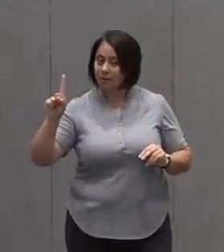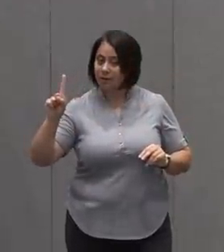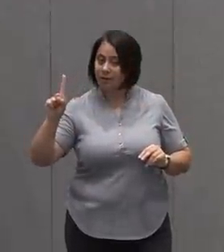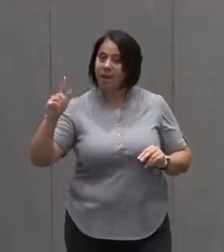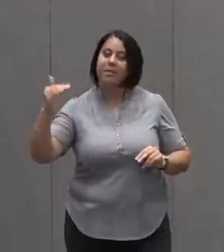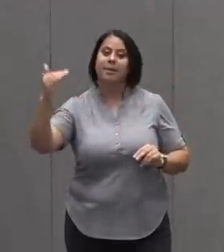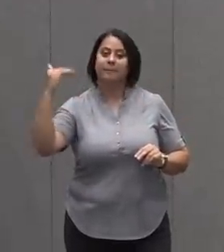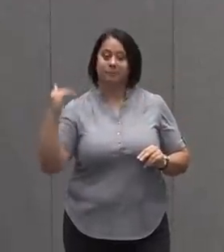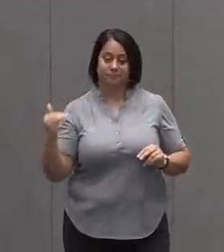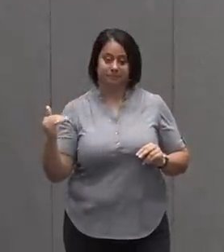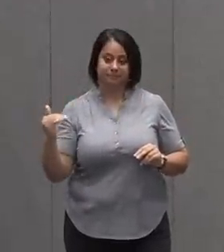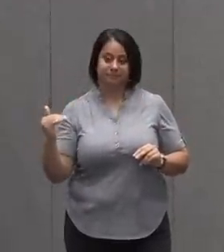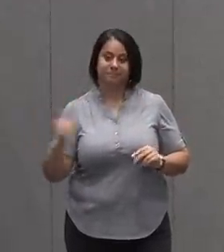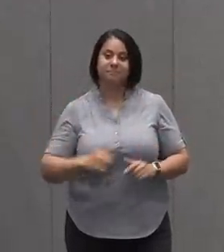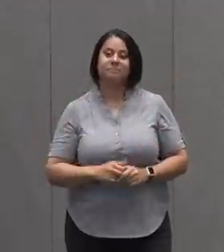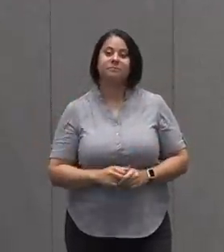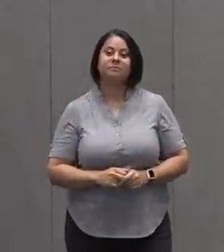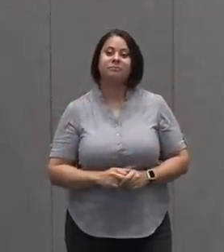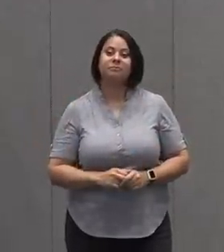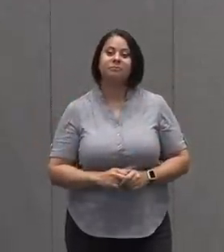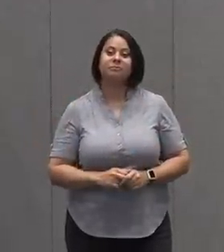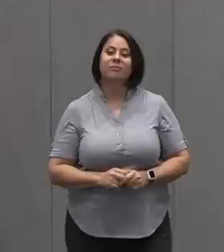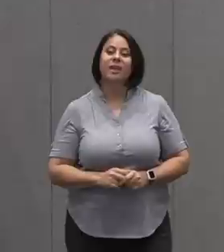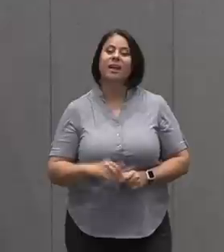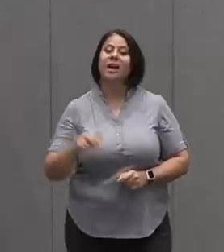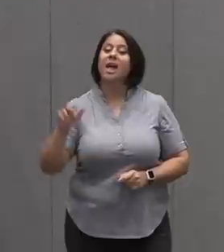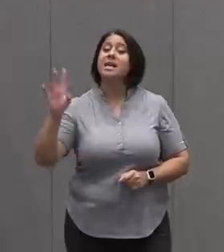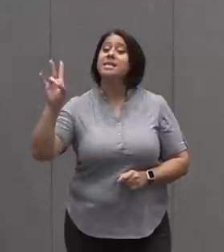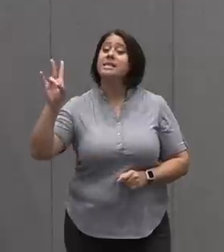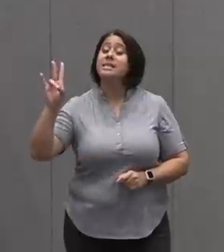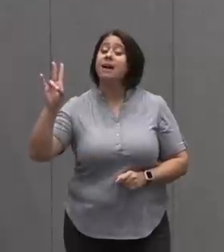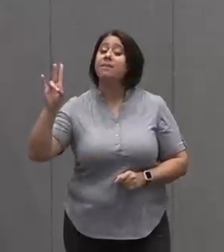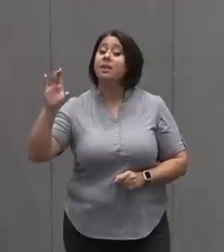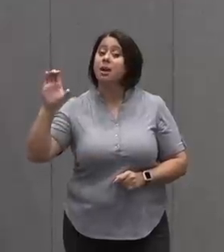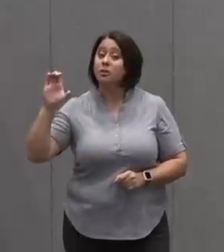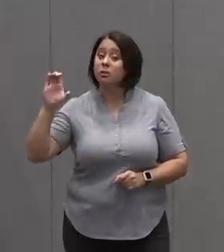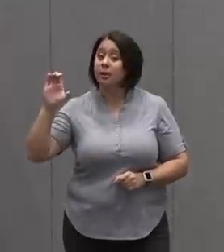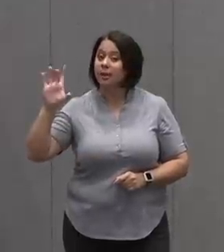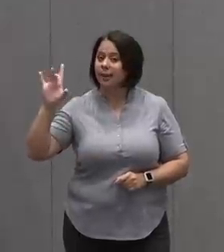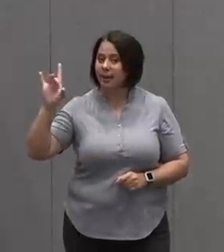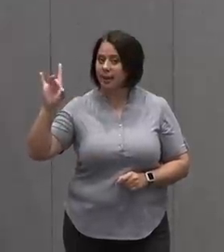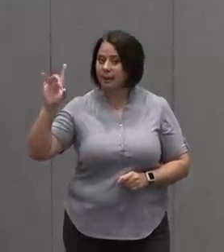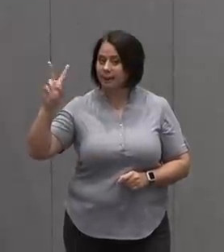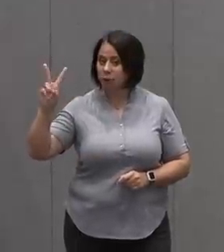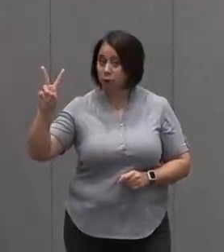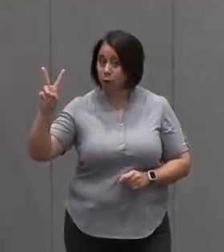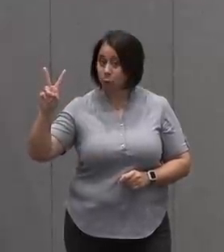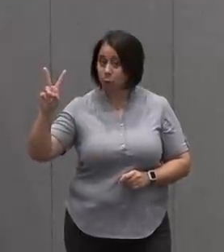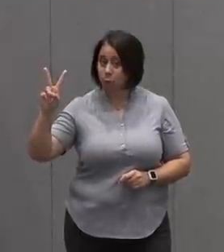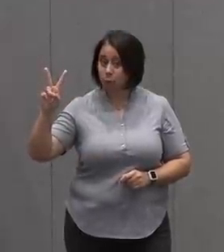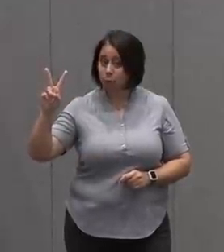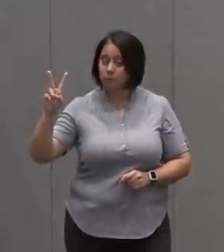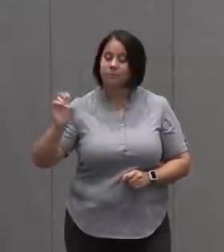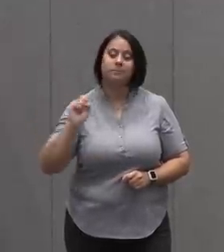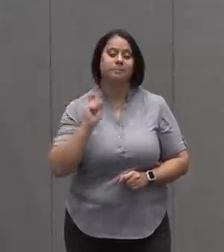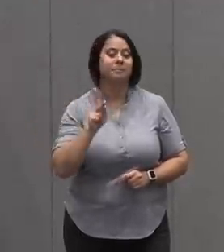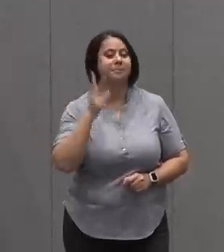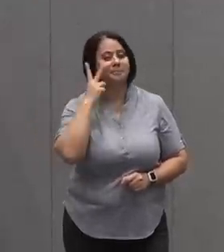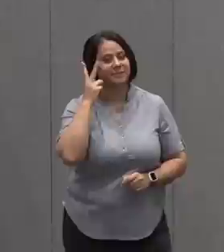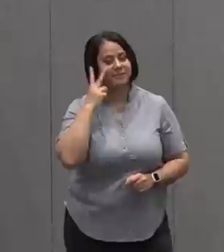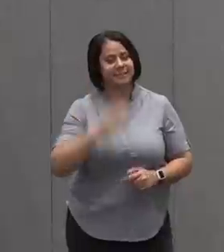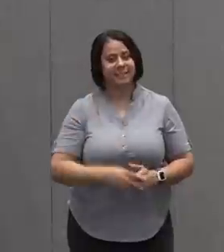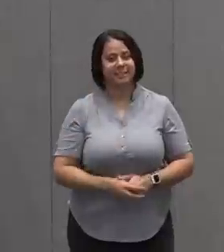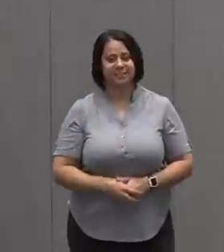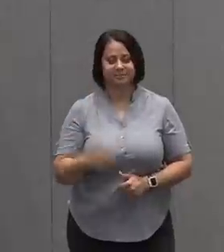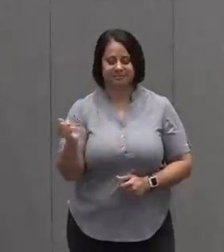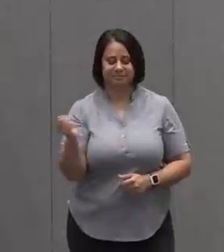531, okay? I moved mine to 782. Okay, let's see. Shall